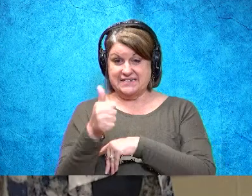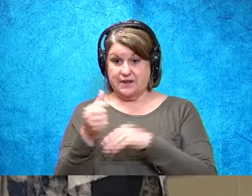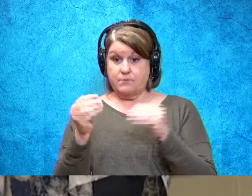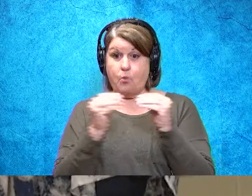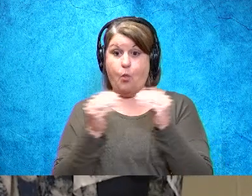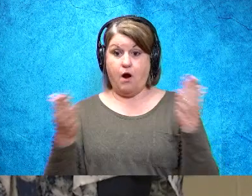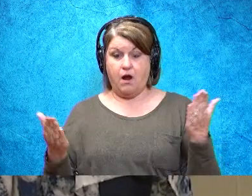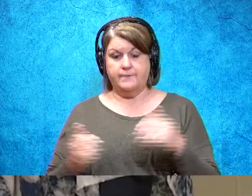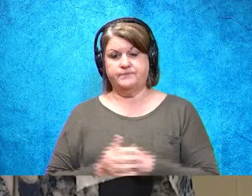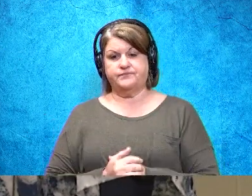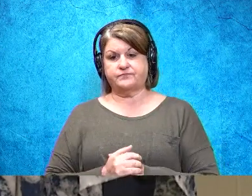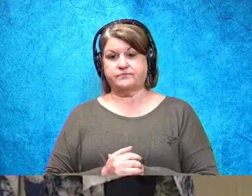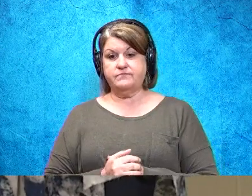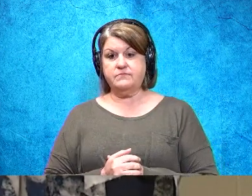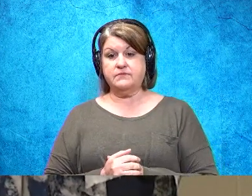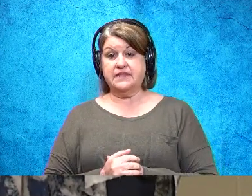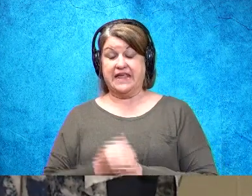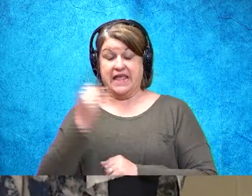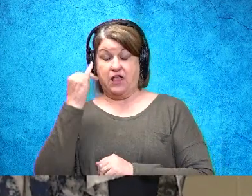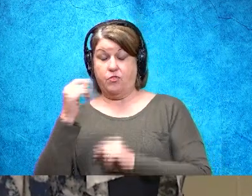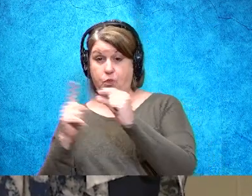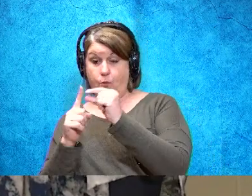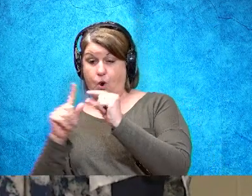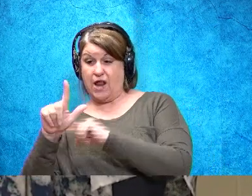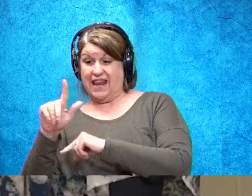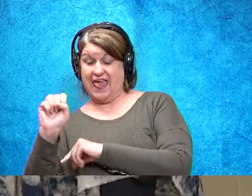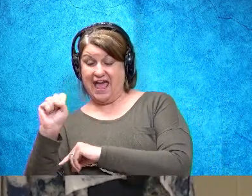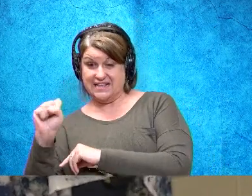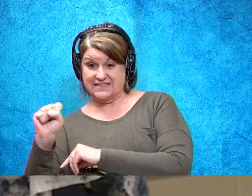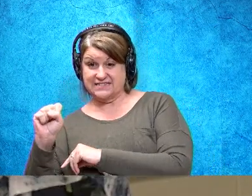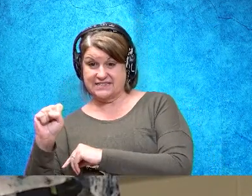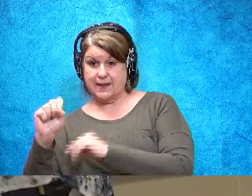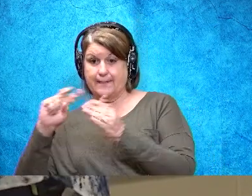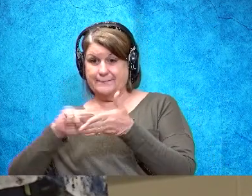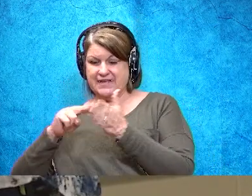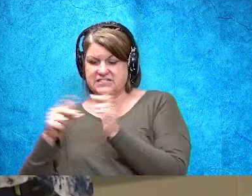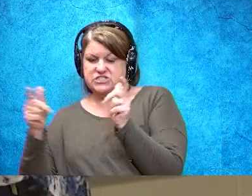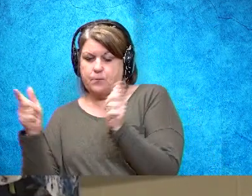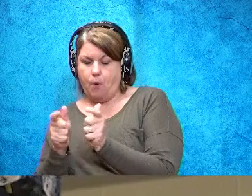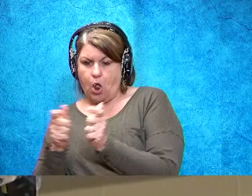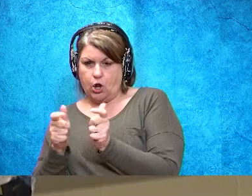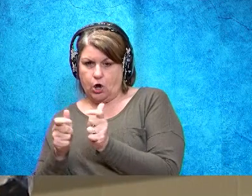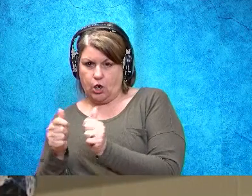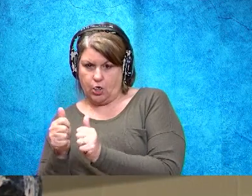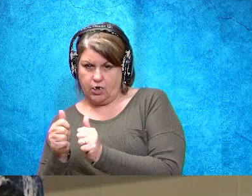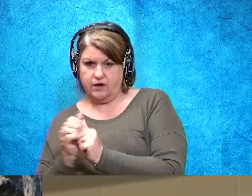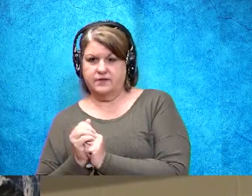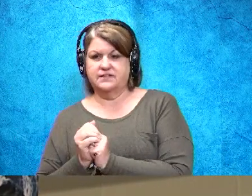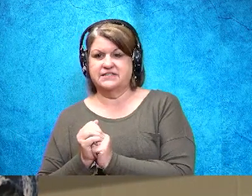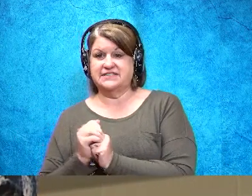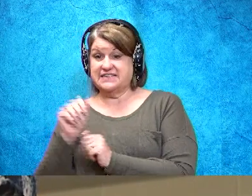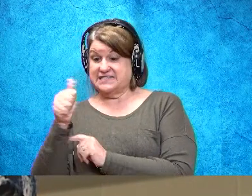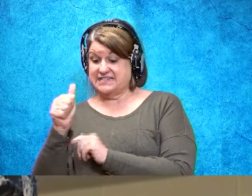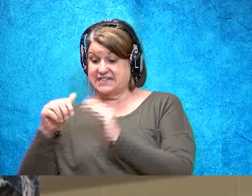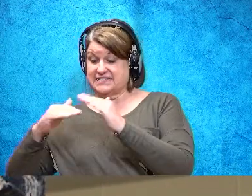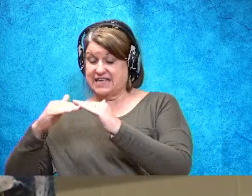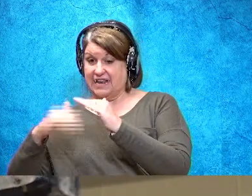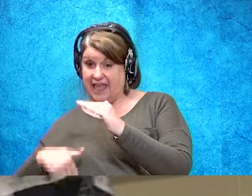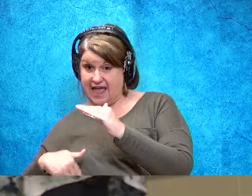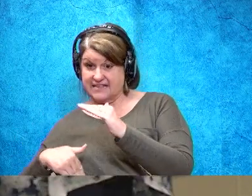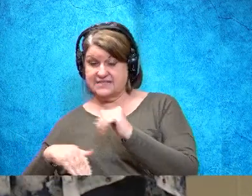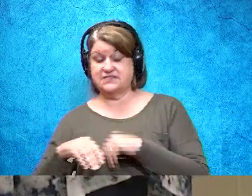said the word less, less means smaller. You're getting 10 less, so that means your tens place is